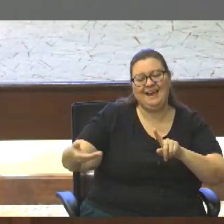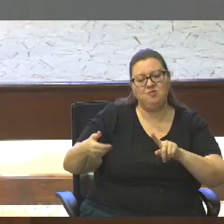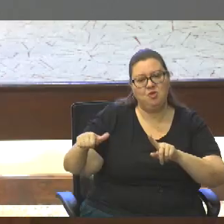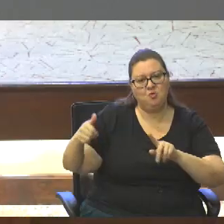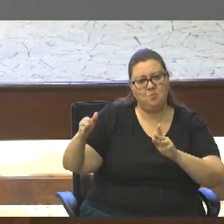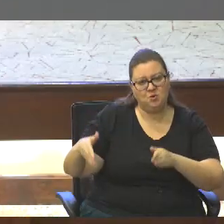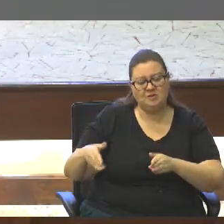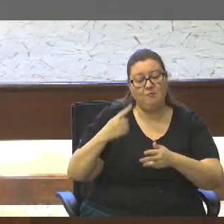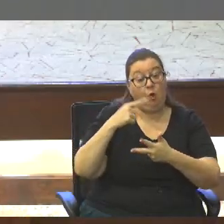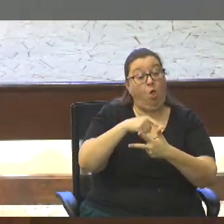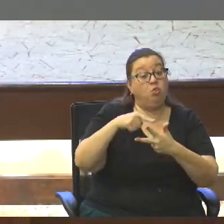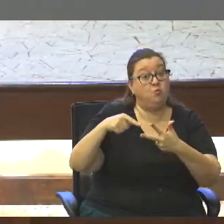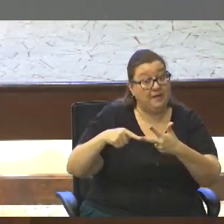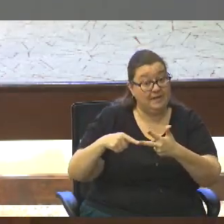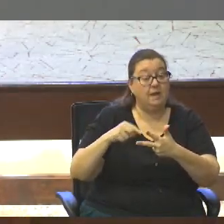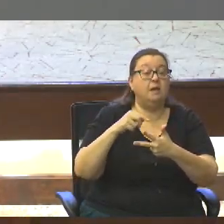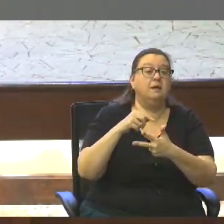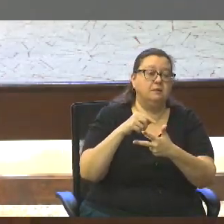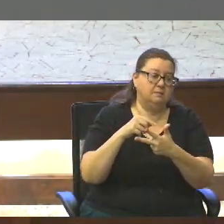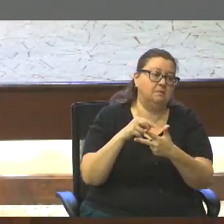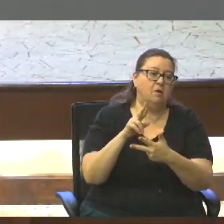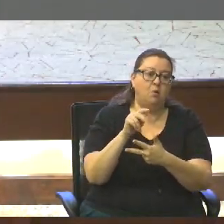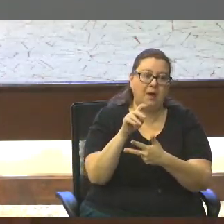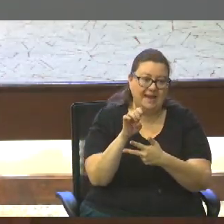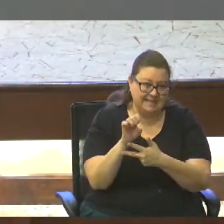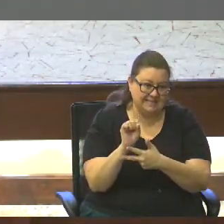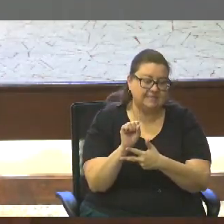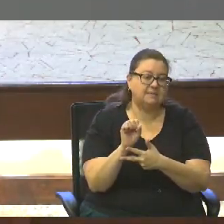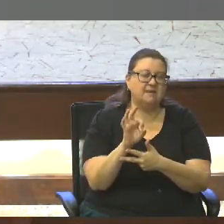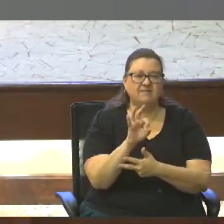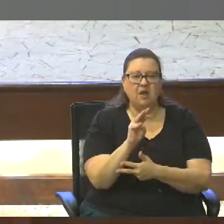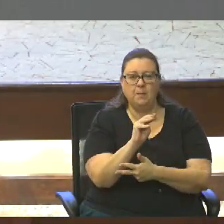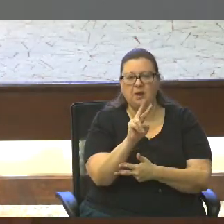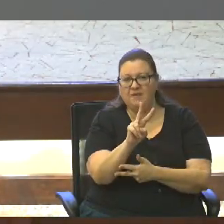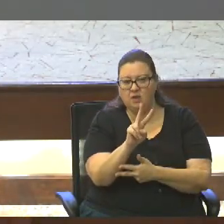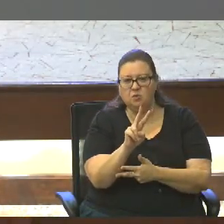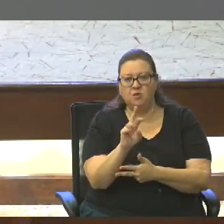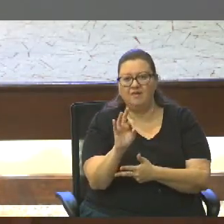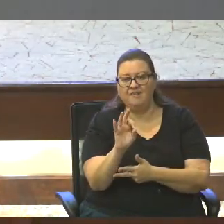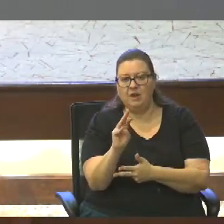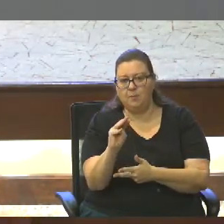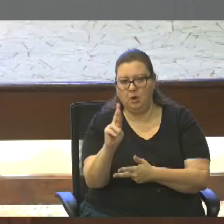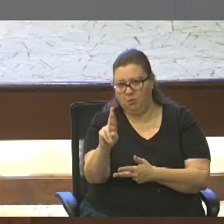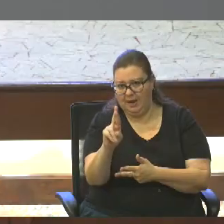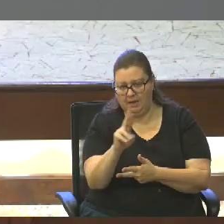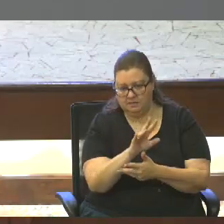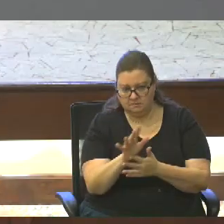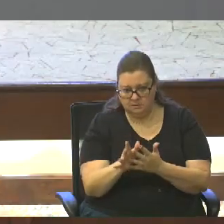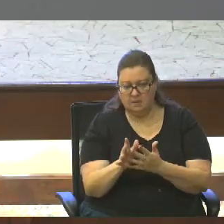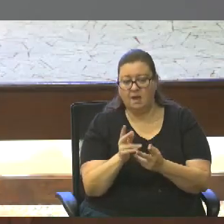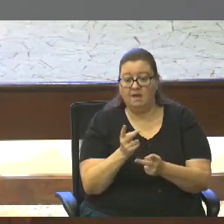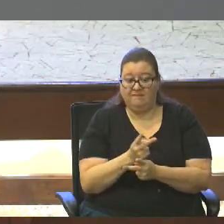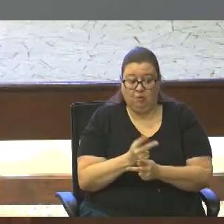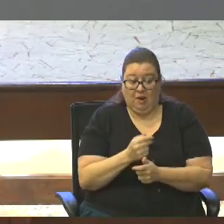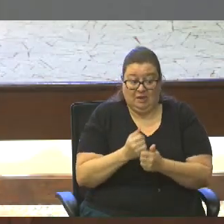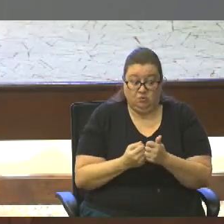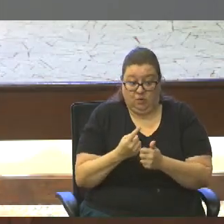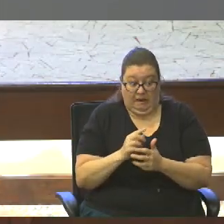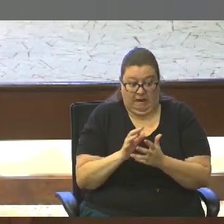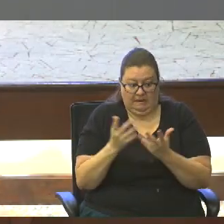where we are on building lease rates. Not that there's a whole lot we can do about it. We'll figure those out one by one.